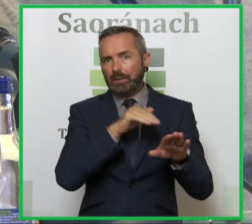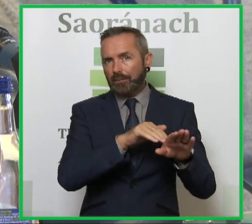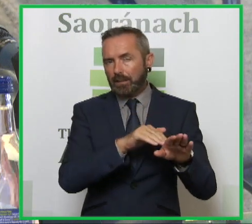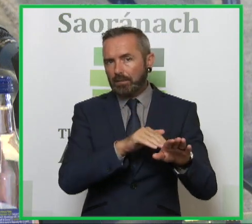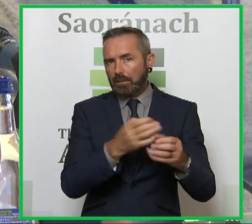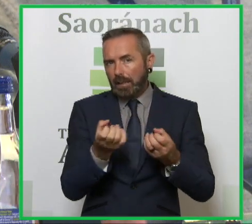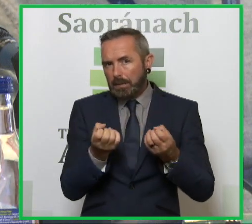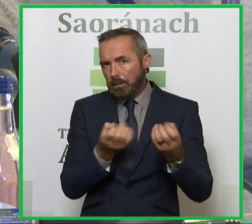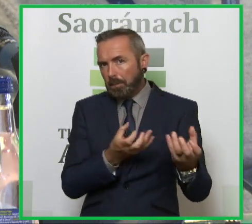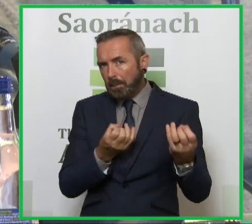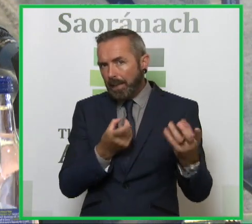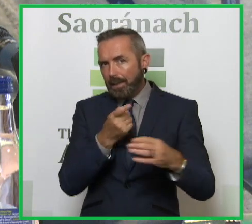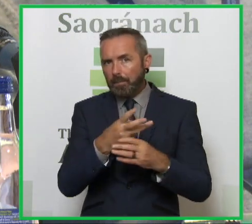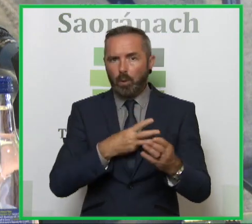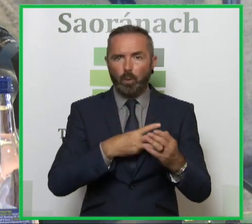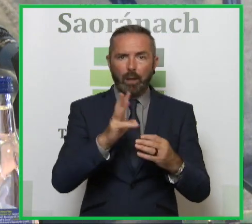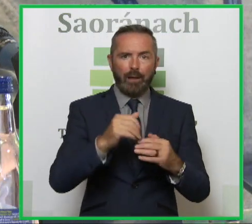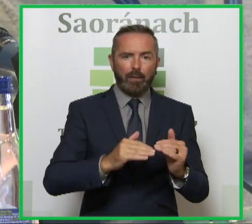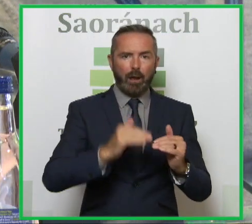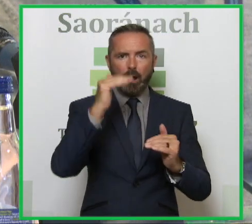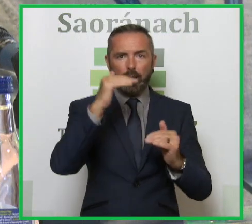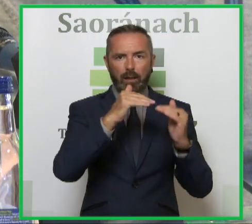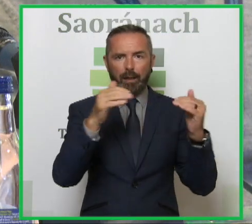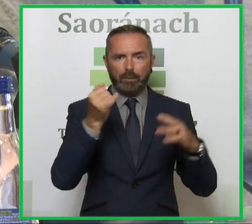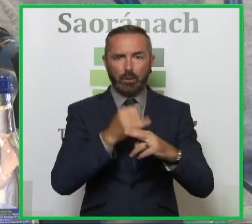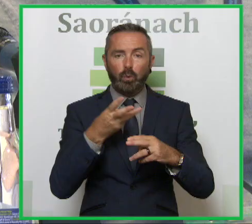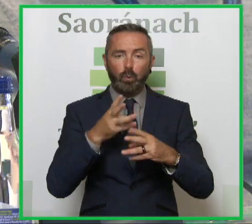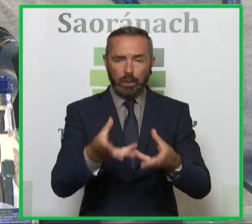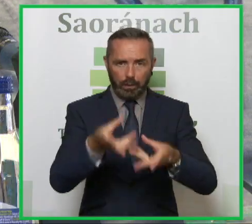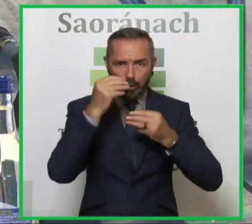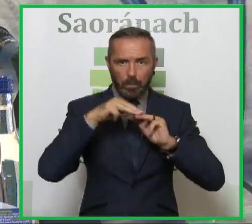that once you get into the higher levels of school, they will teach you more about this.